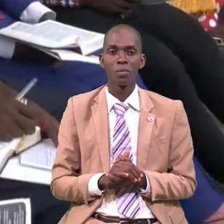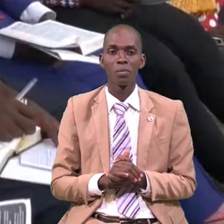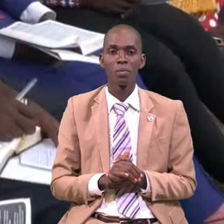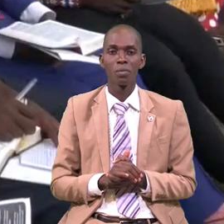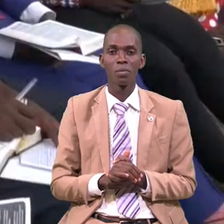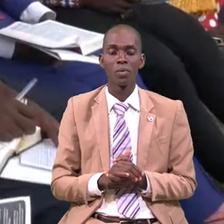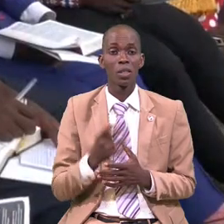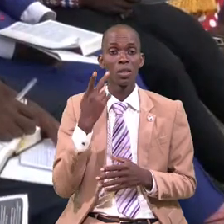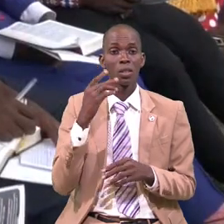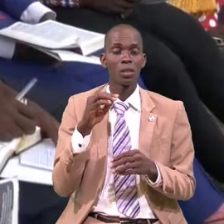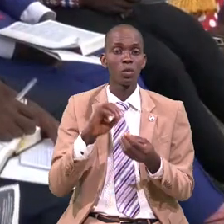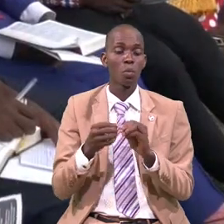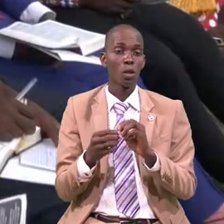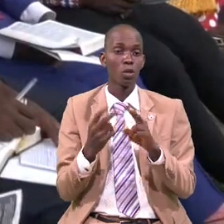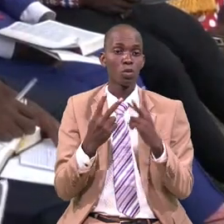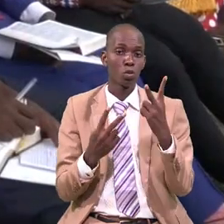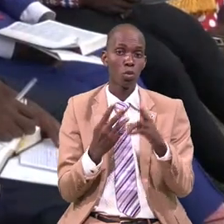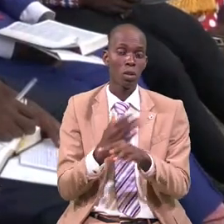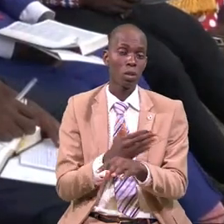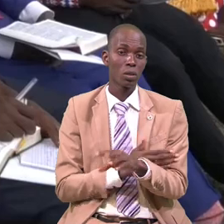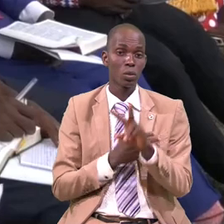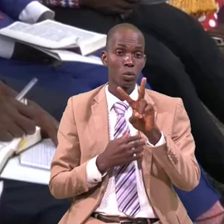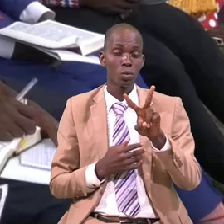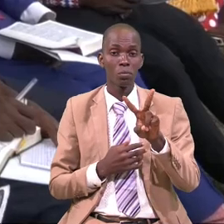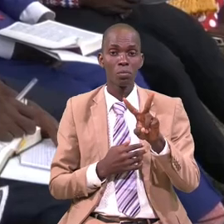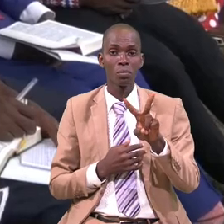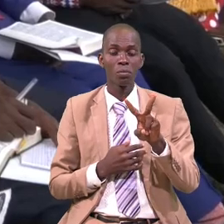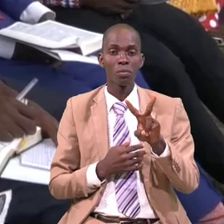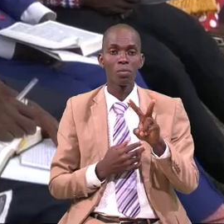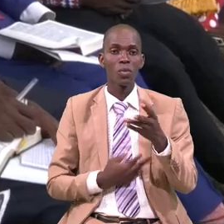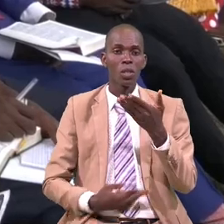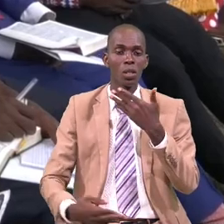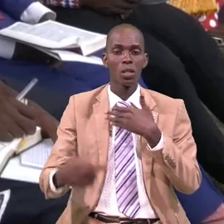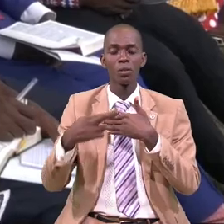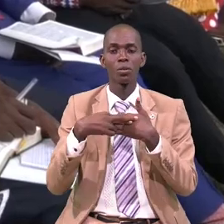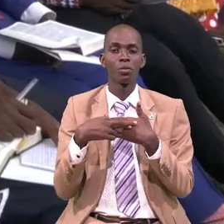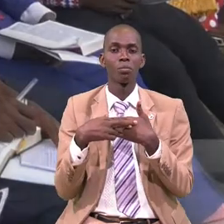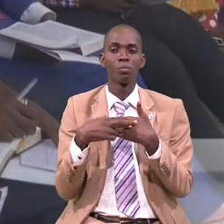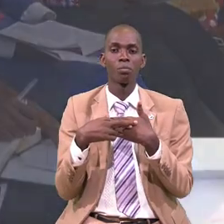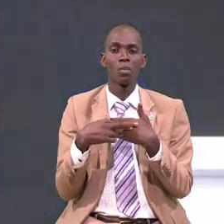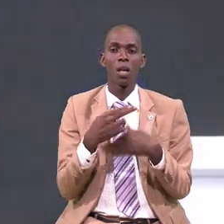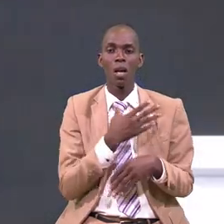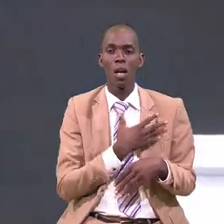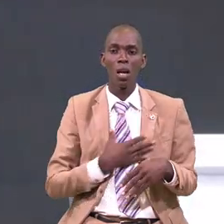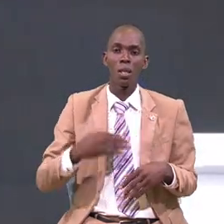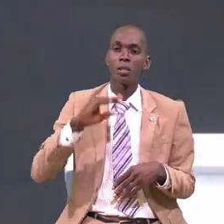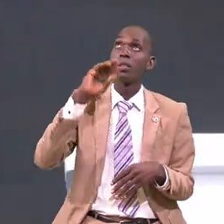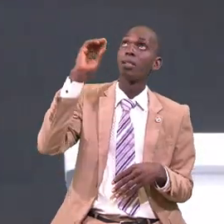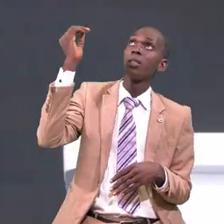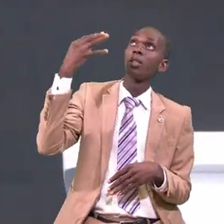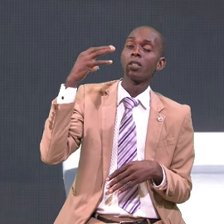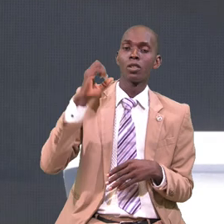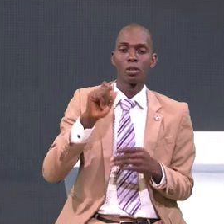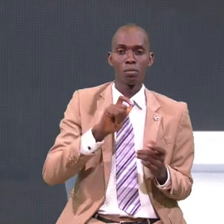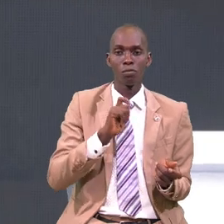Look at number two. Number two, we're talking about the restoration and the gracious